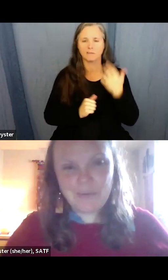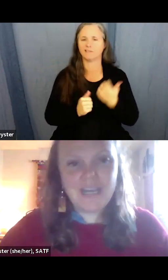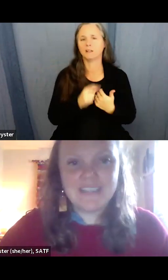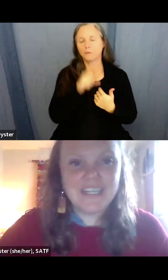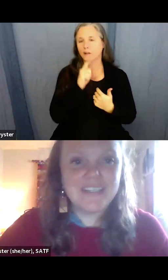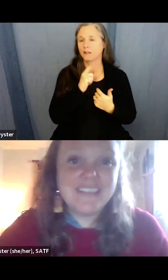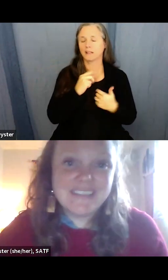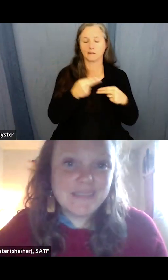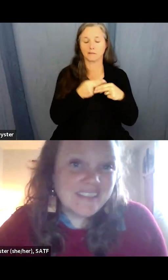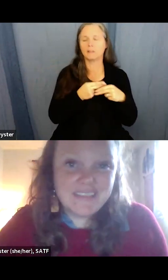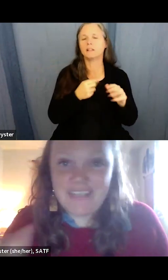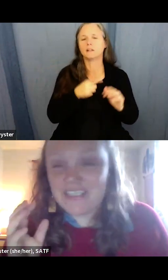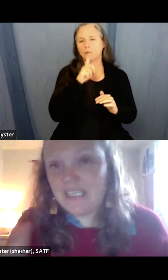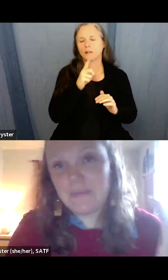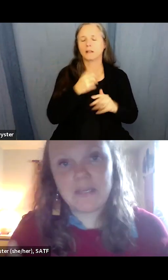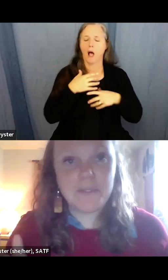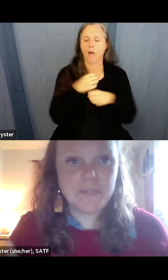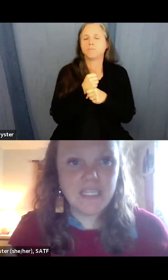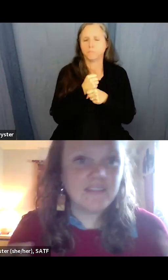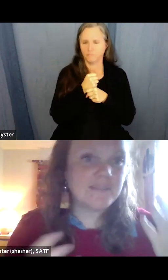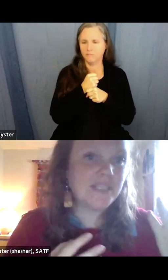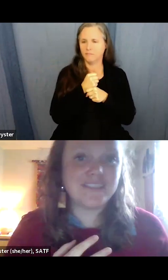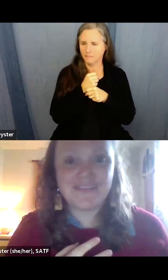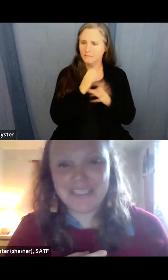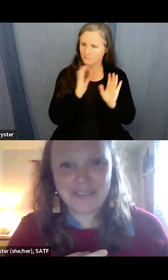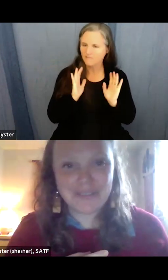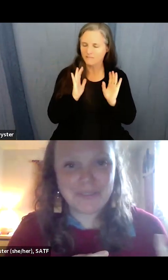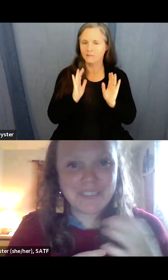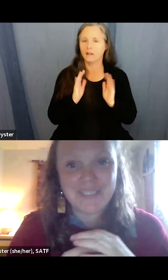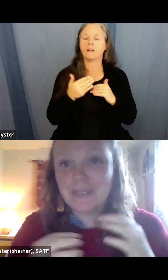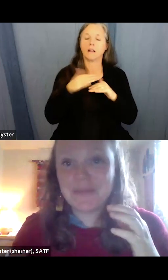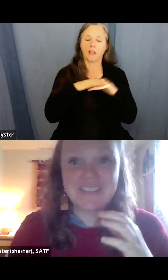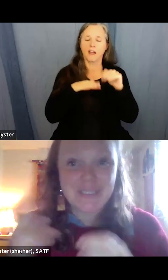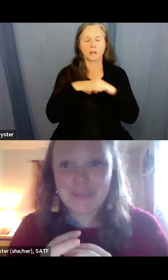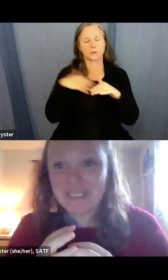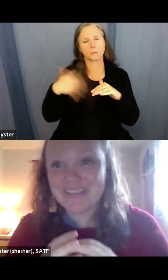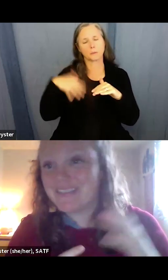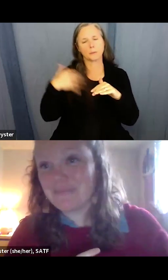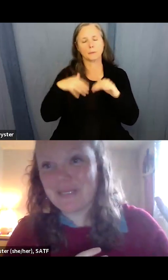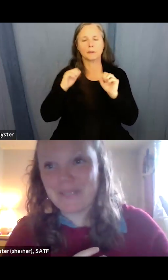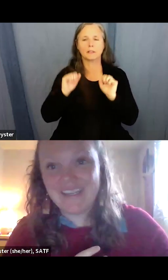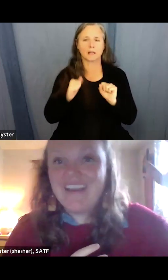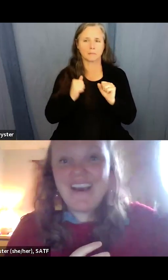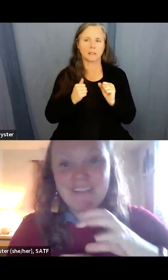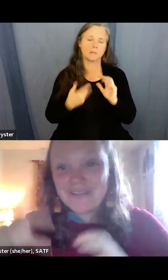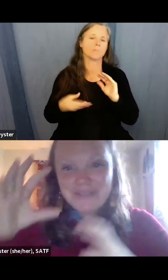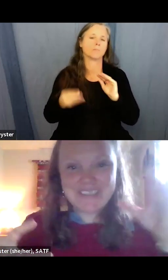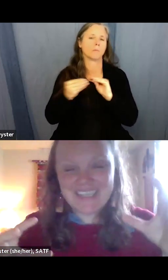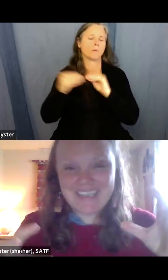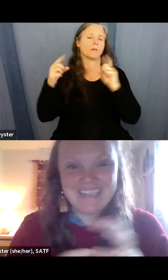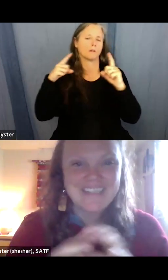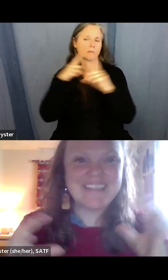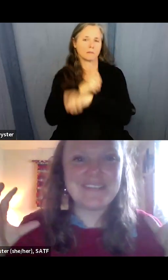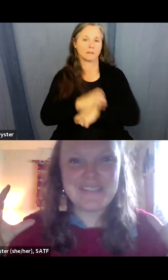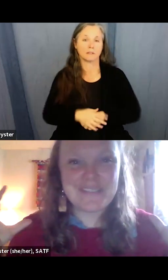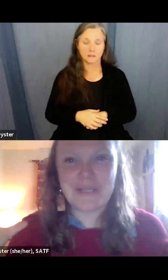this broad layer. This is going to vary by community. This might look different in your community. There might be additional players. There might be other folks not